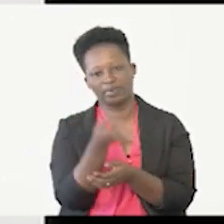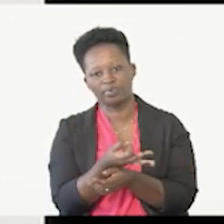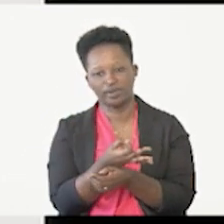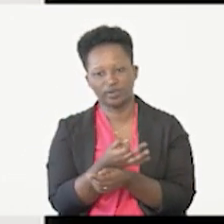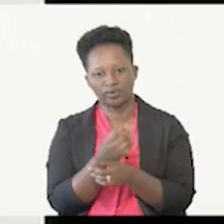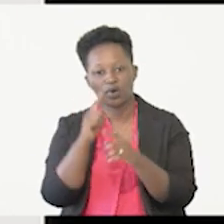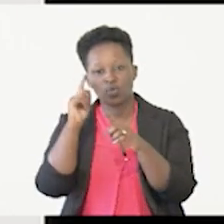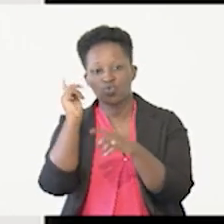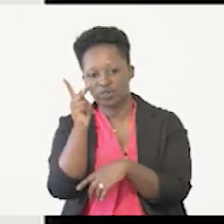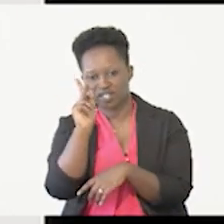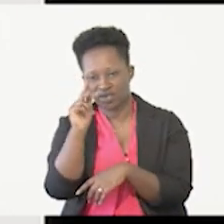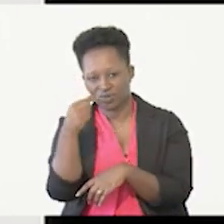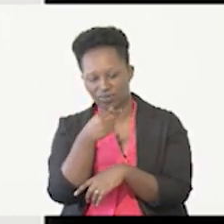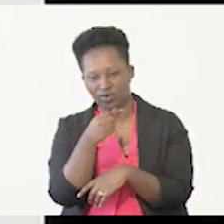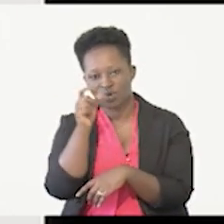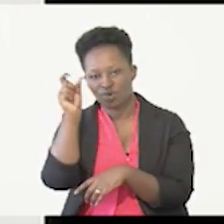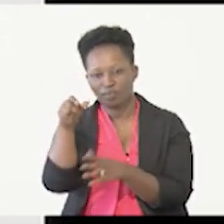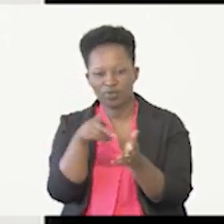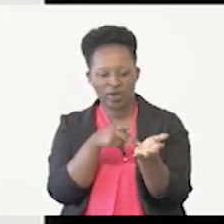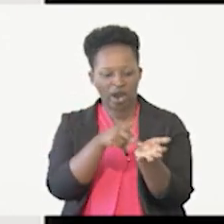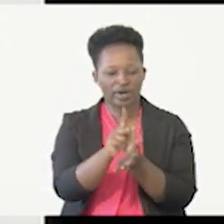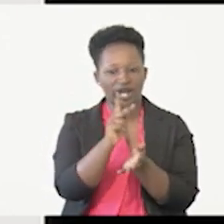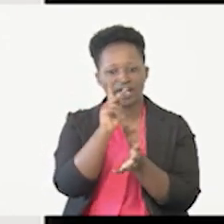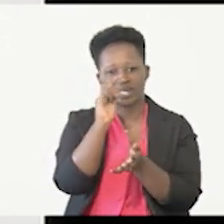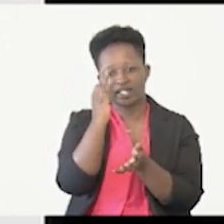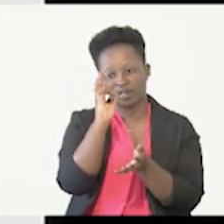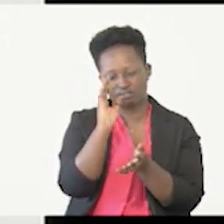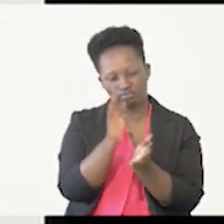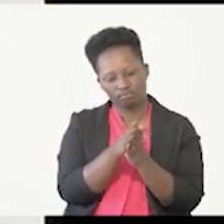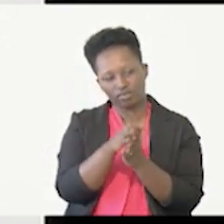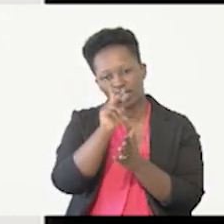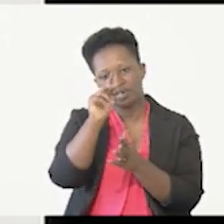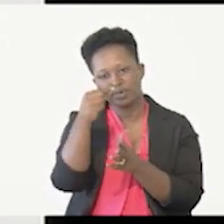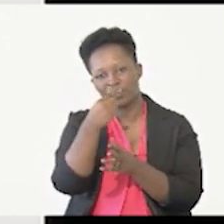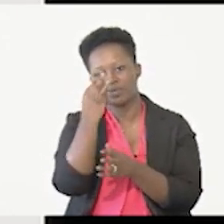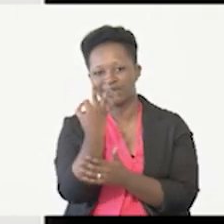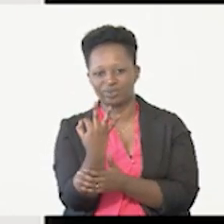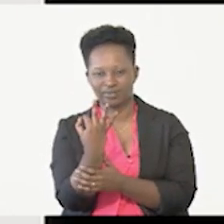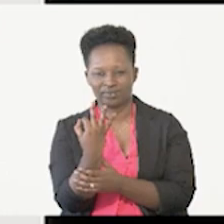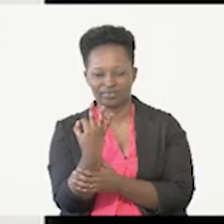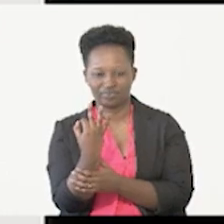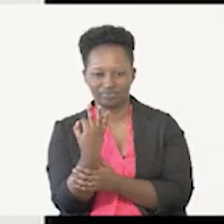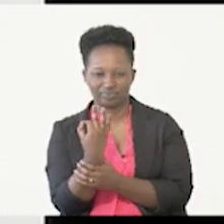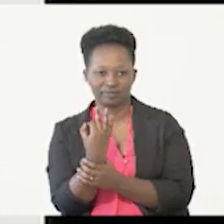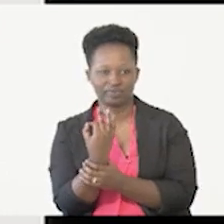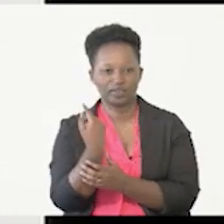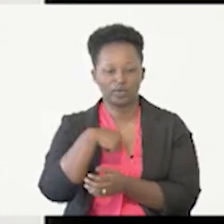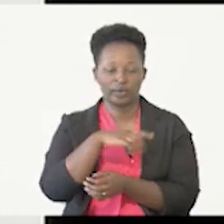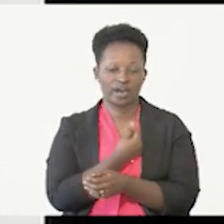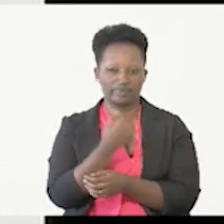per kilogram, a consumer buys only 3 kilograms. A consumer buys 3 kilograms. So we have